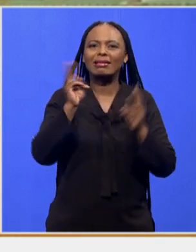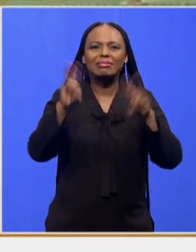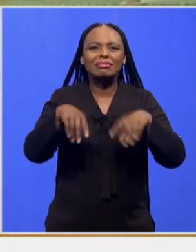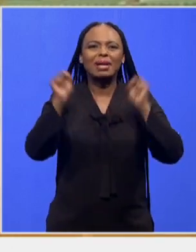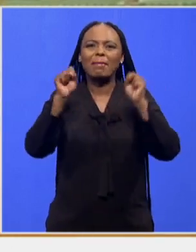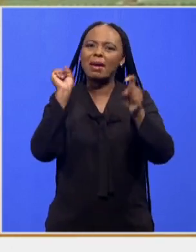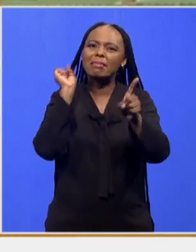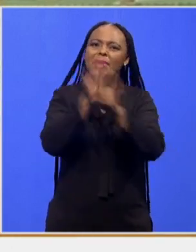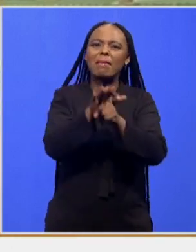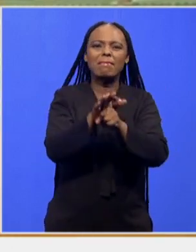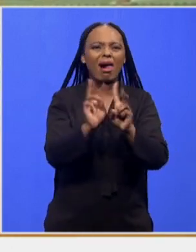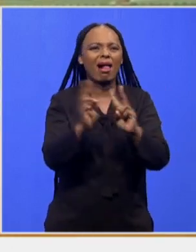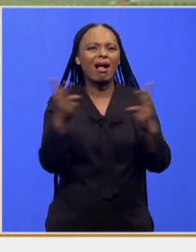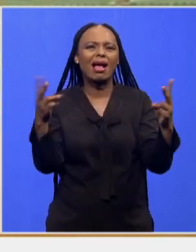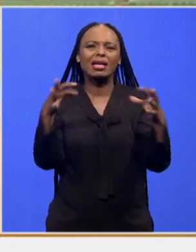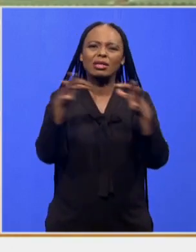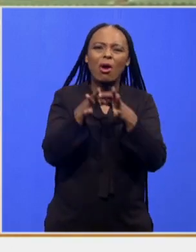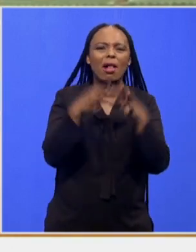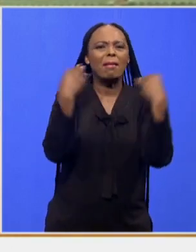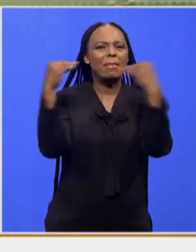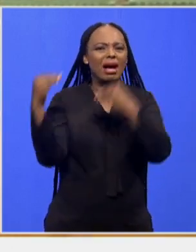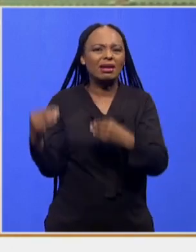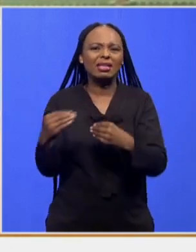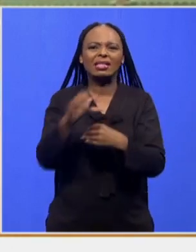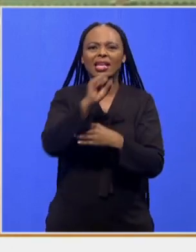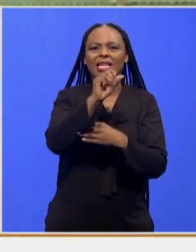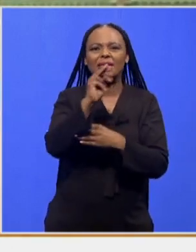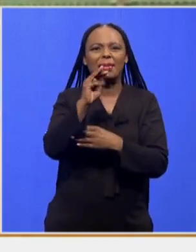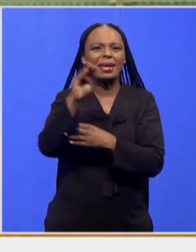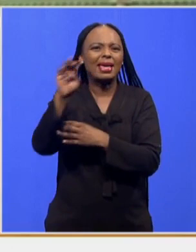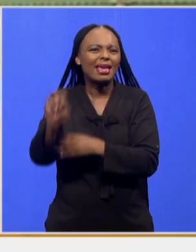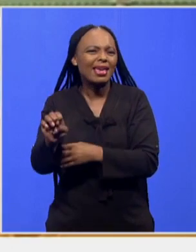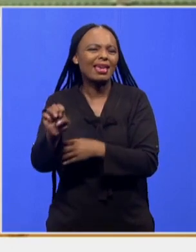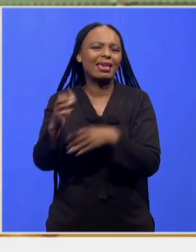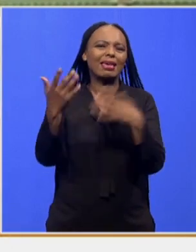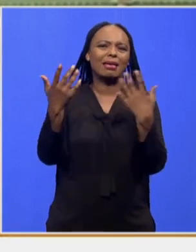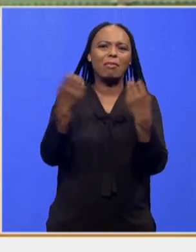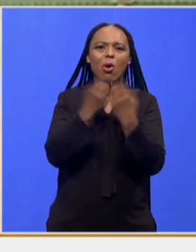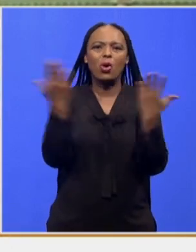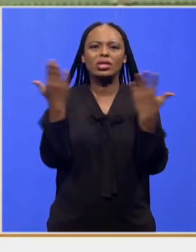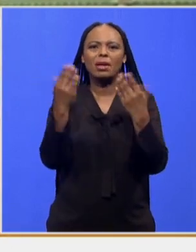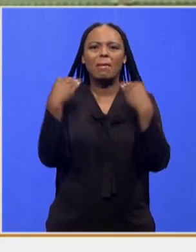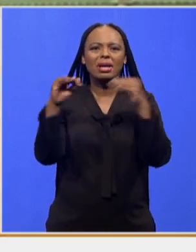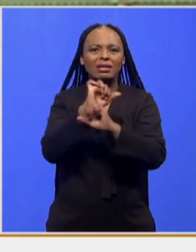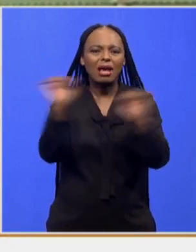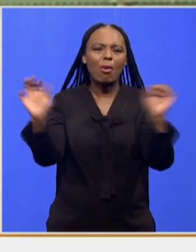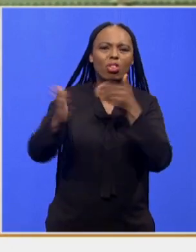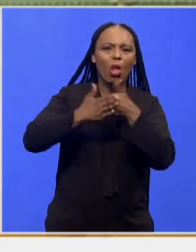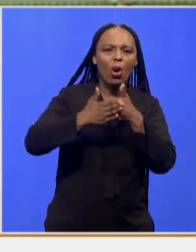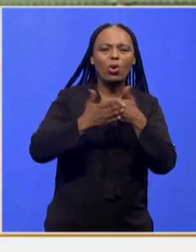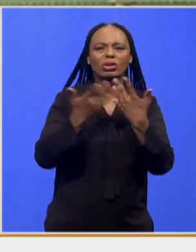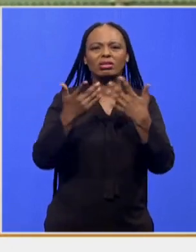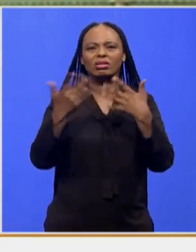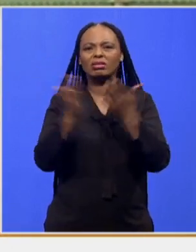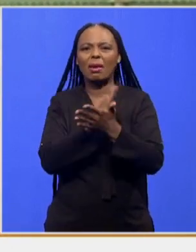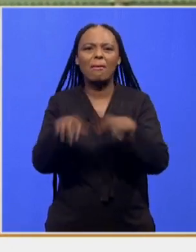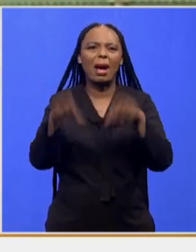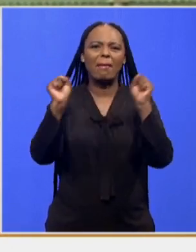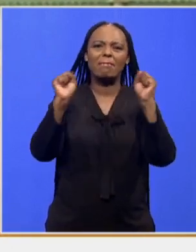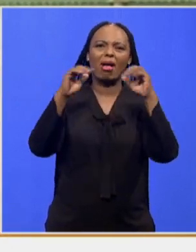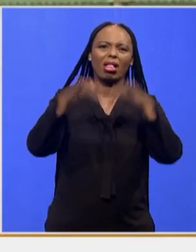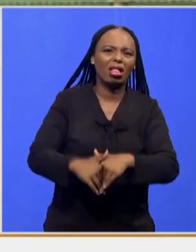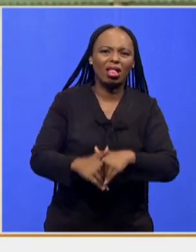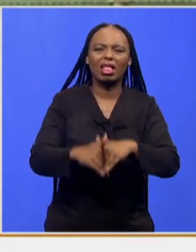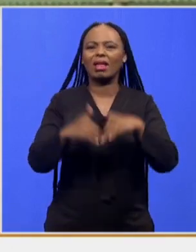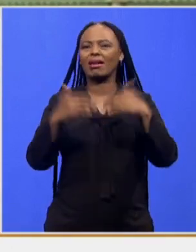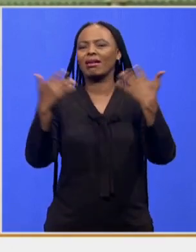affected your small to medium enterprises. A lot of people having to close down ship because of the unstable supply of electricity. So will